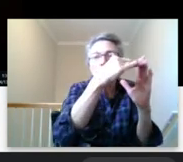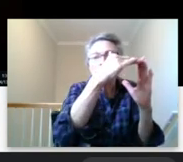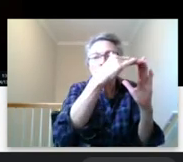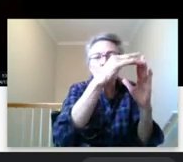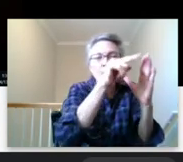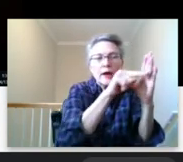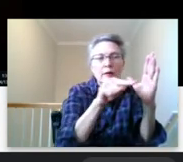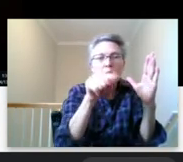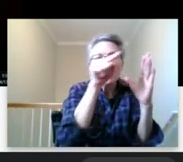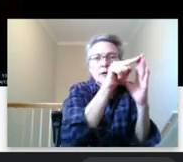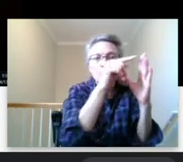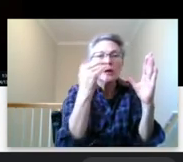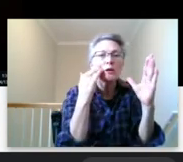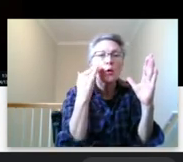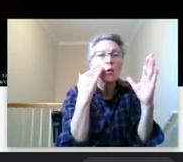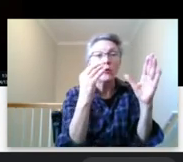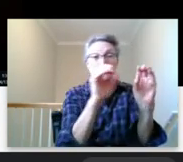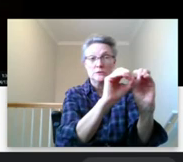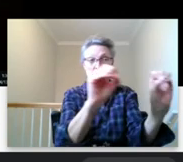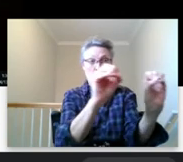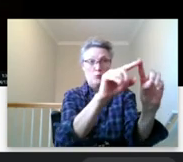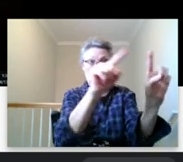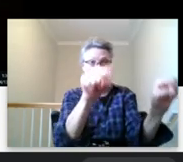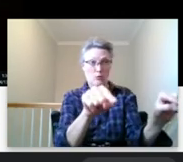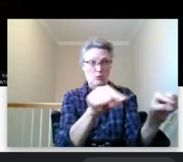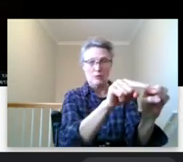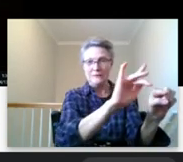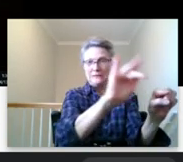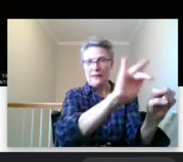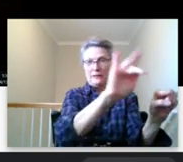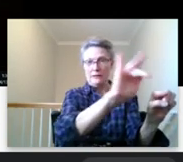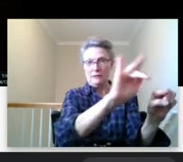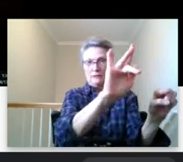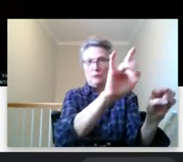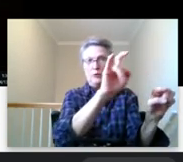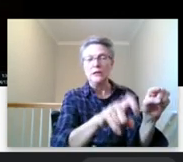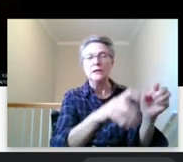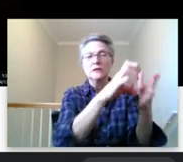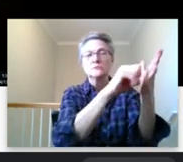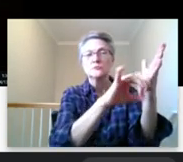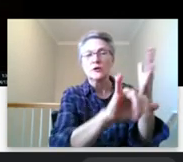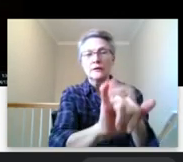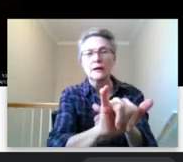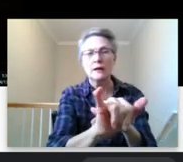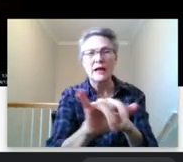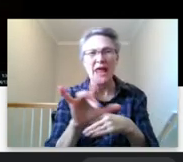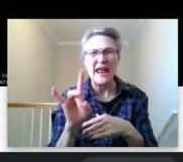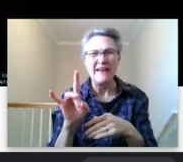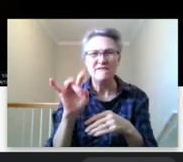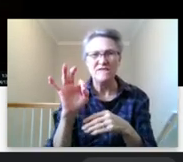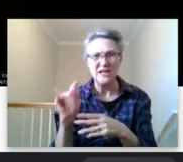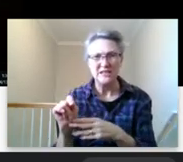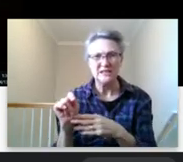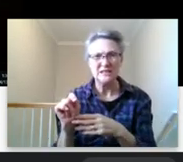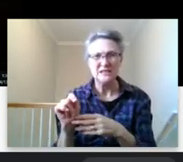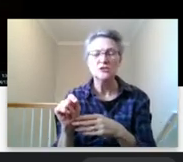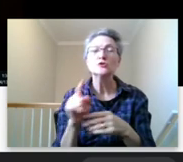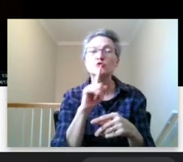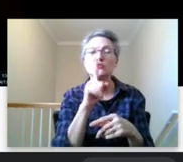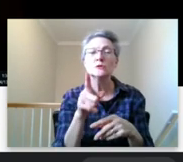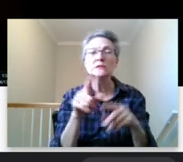know that the measures of both of these sides here are 8 feet, which means that this is a square that